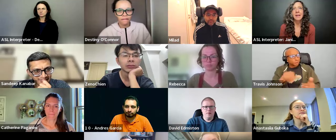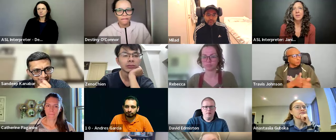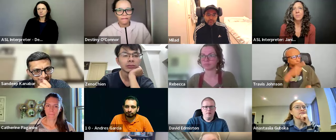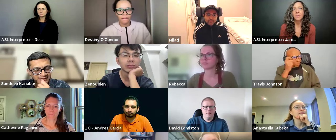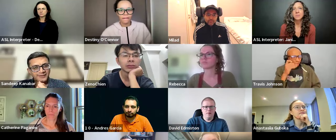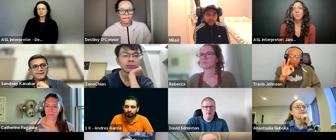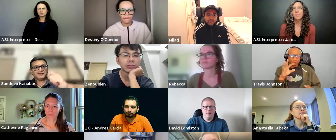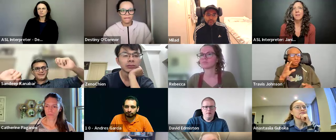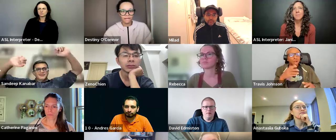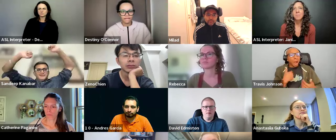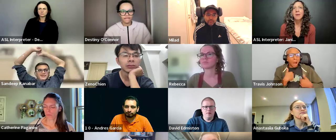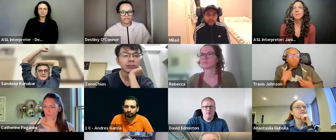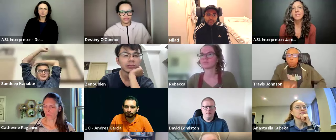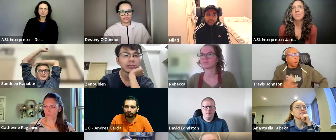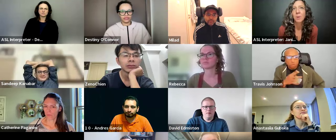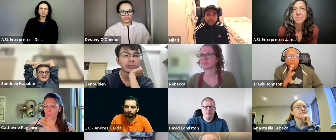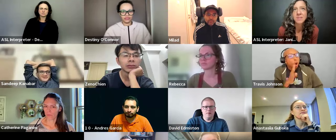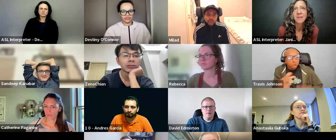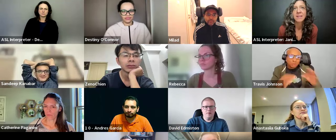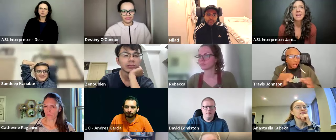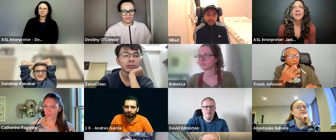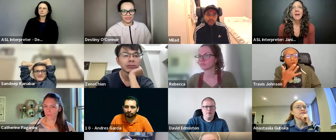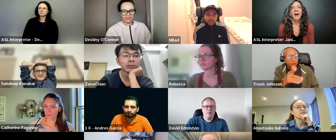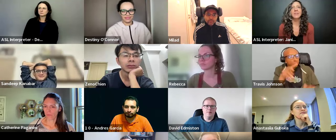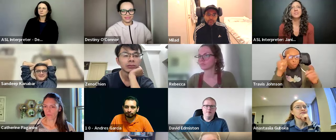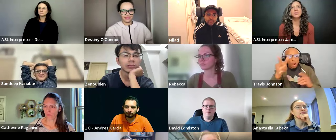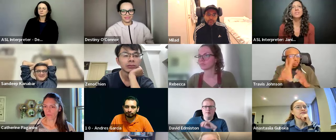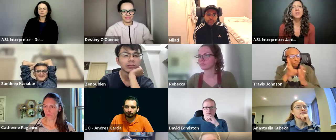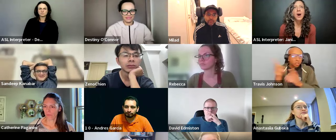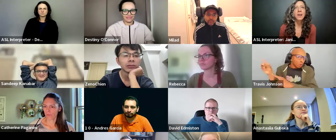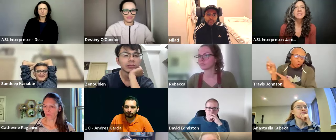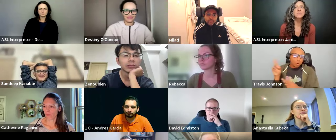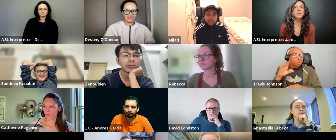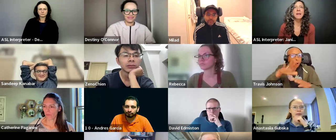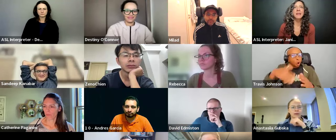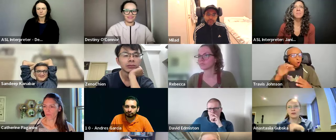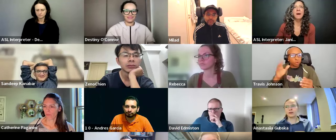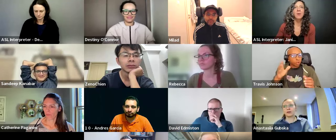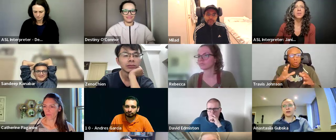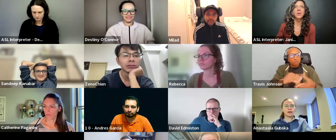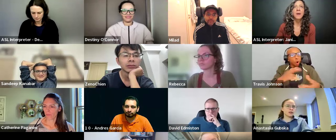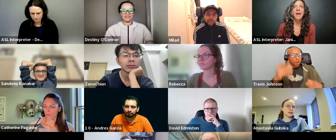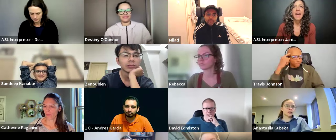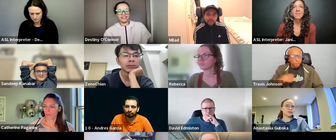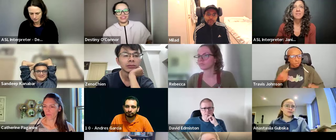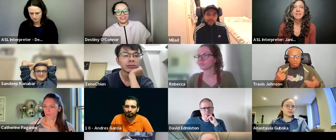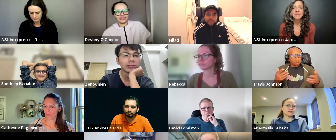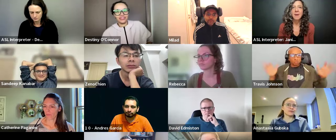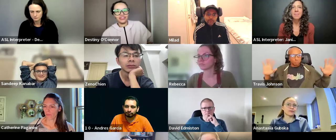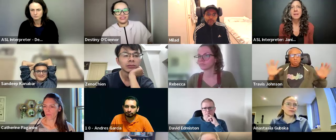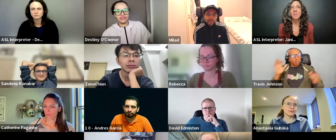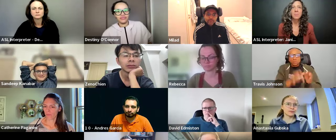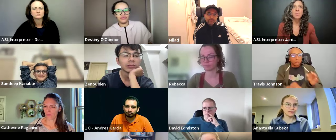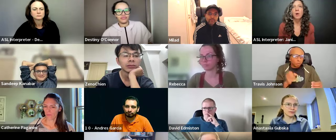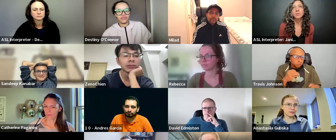it's not like I don't want to bring my laptop. I understand the purpose of it. I just don't want to talk and explain about, you know, everything